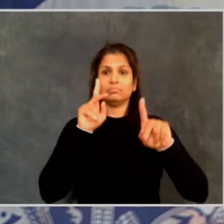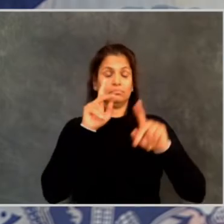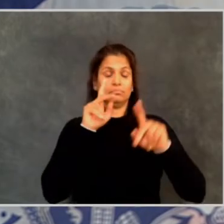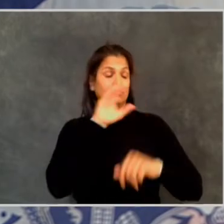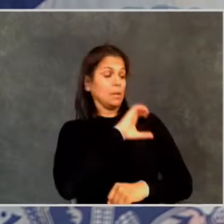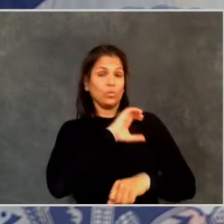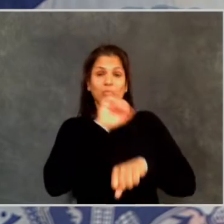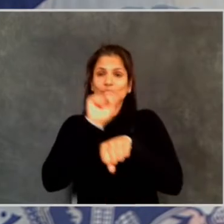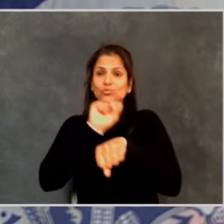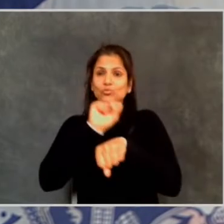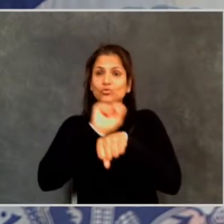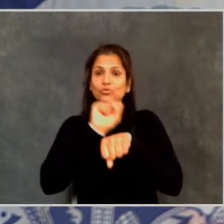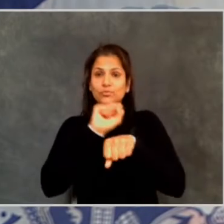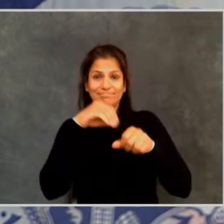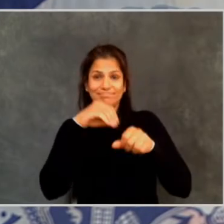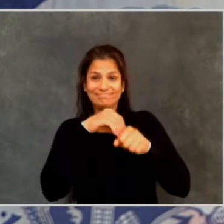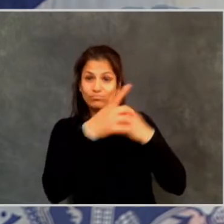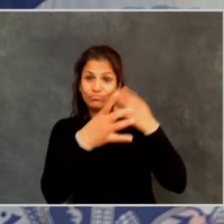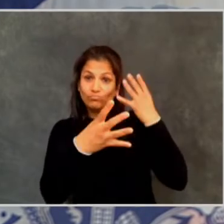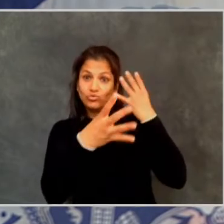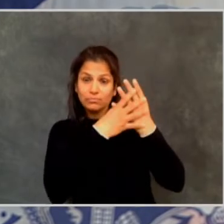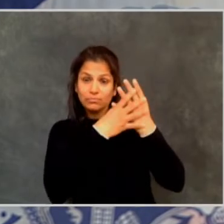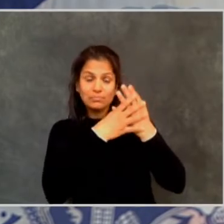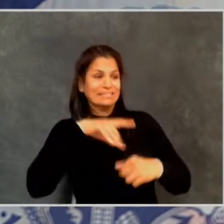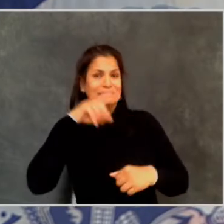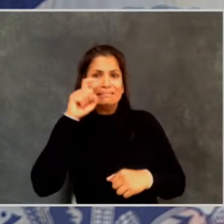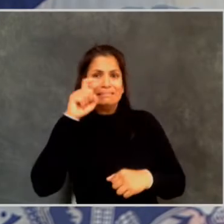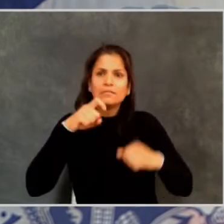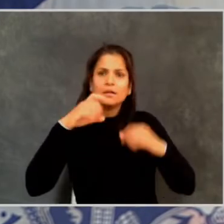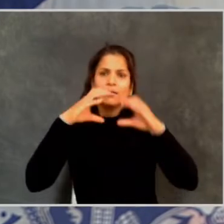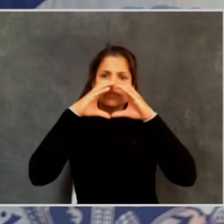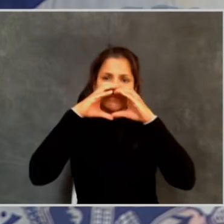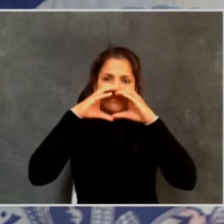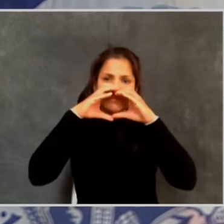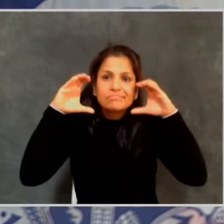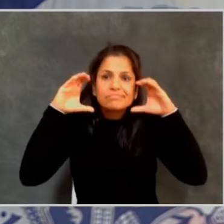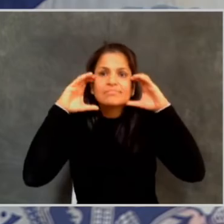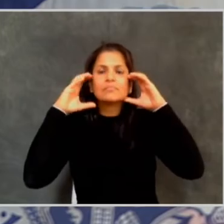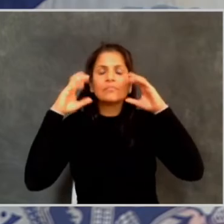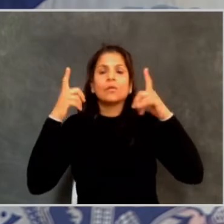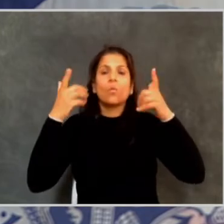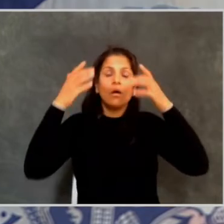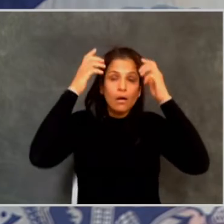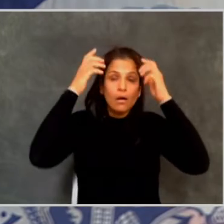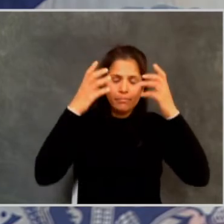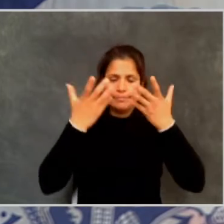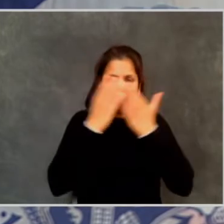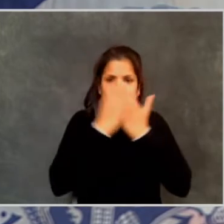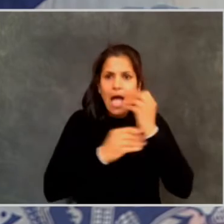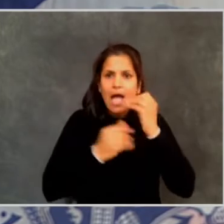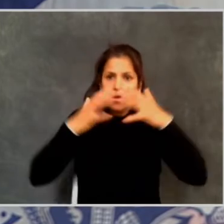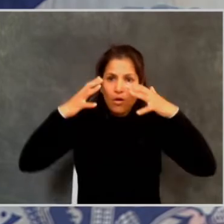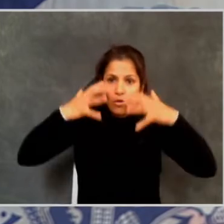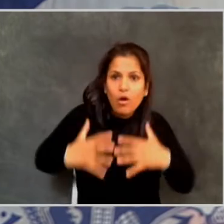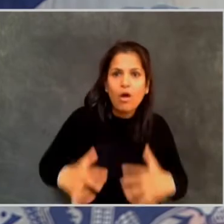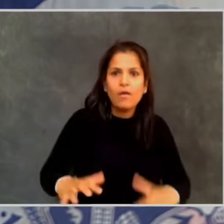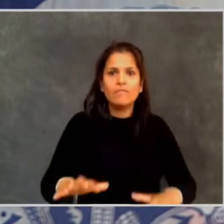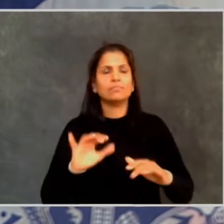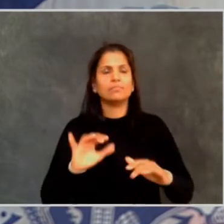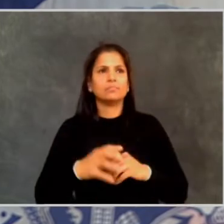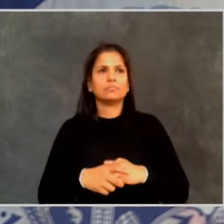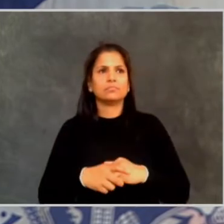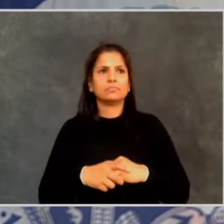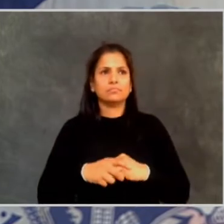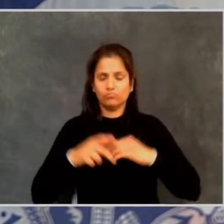resupplied as needed. And for inmates, the same. For, again, folks who, I